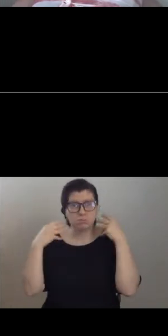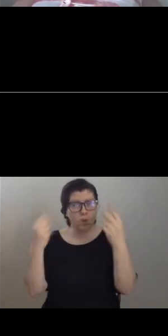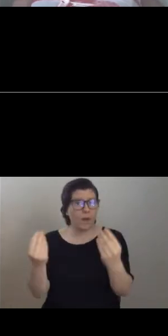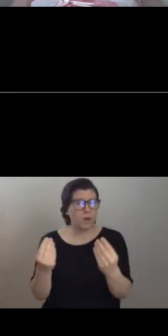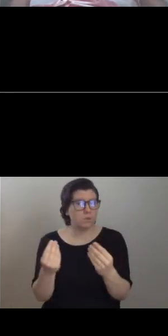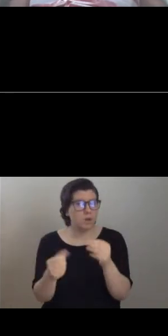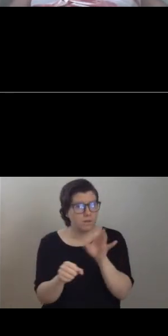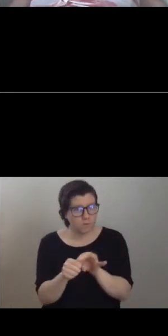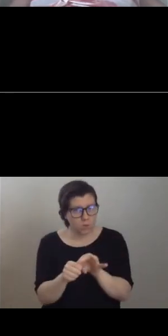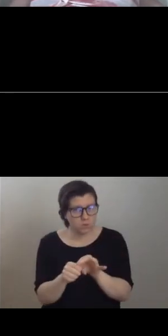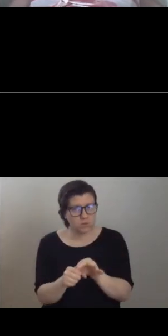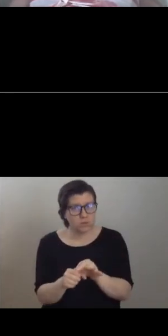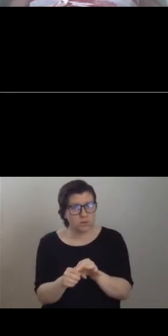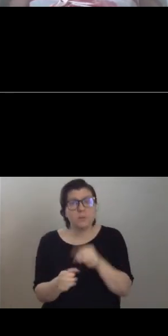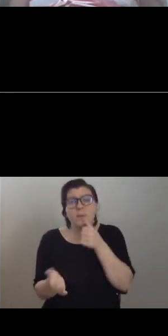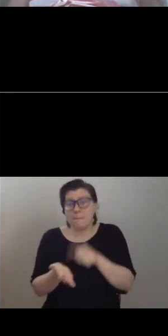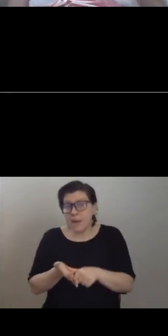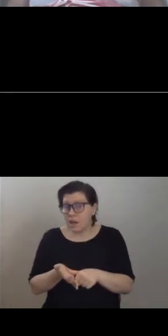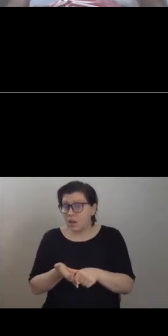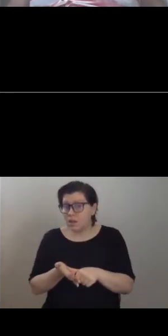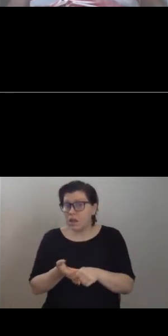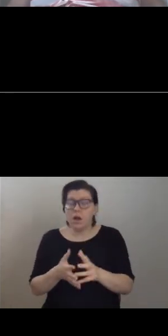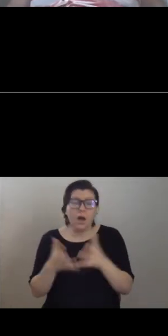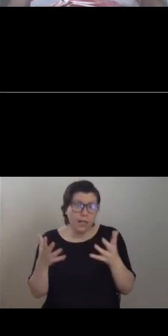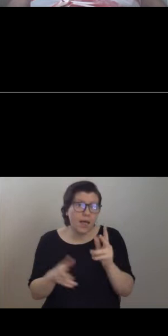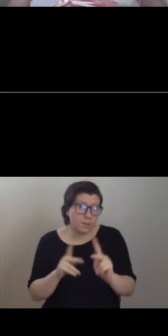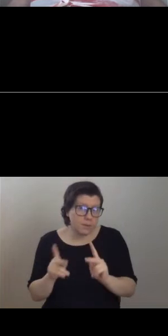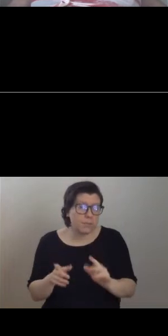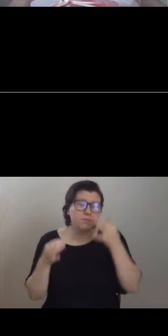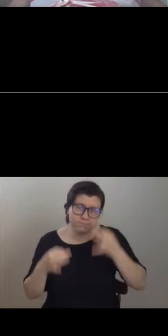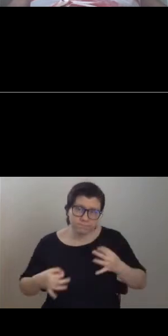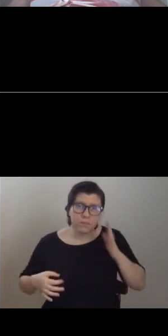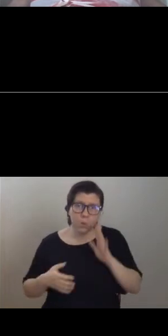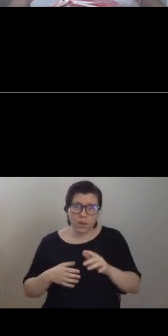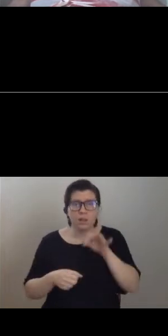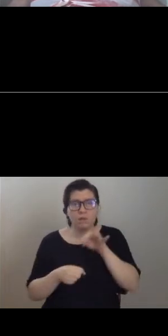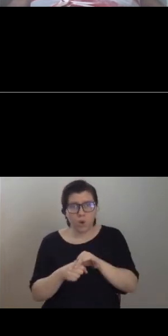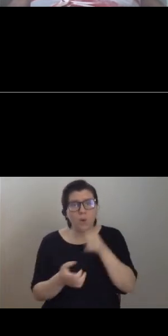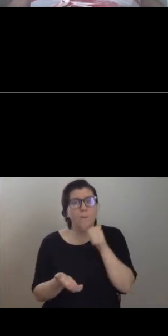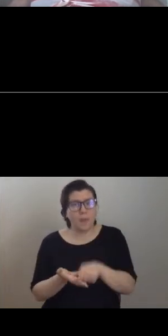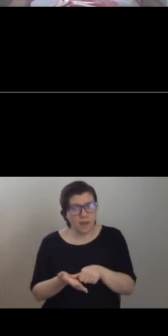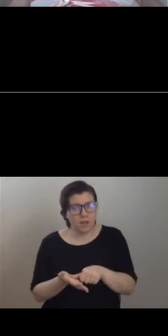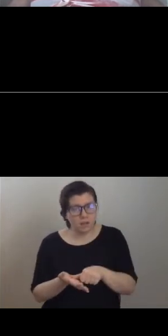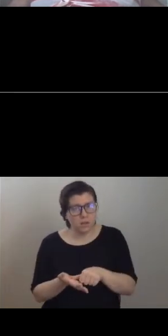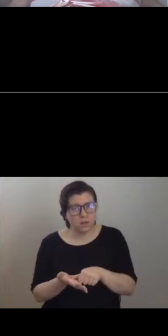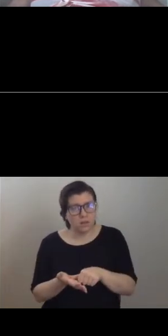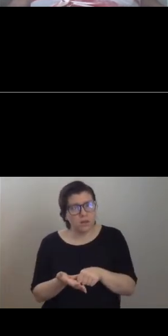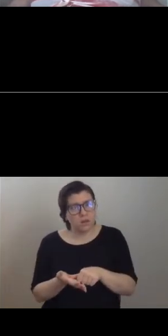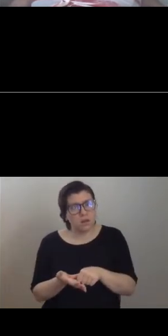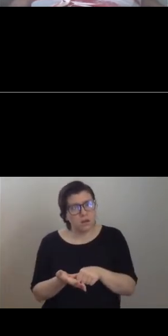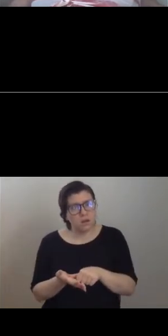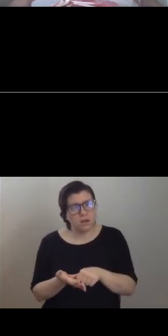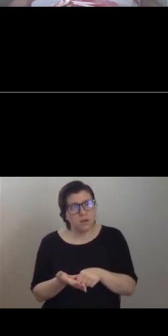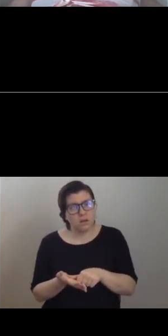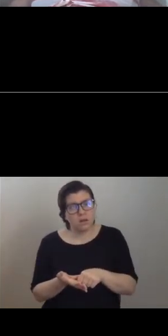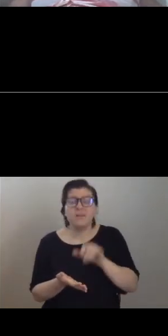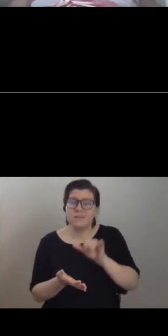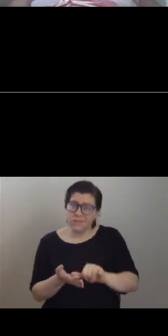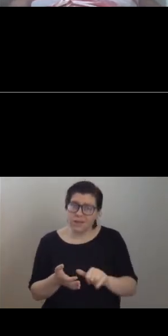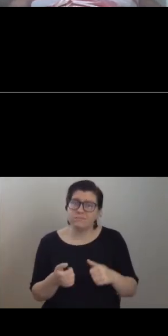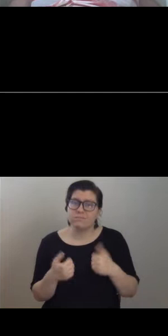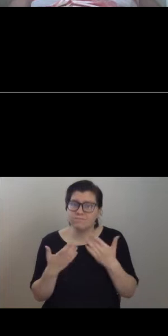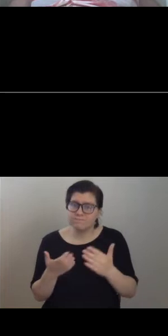by mail, which a lot of people chose to do that can present some challenges for people